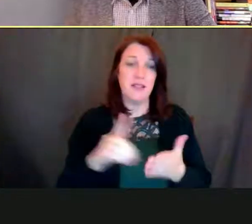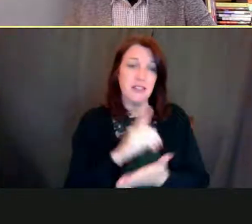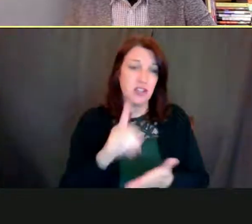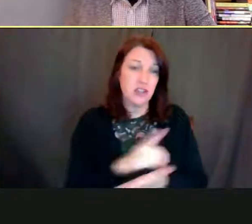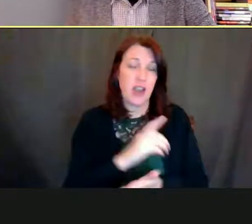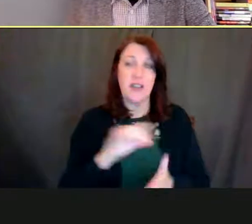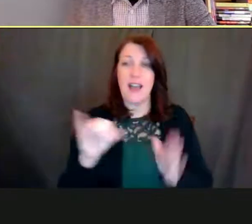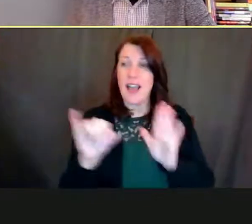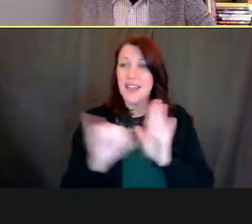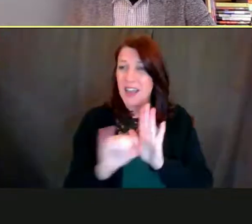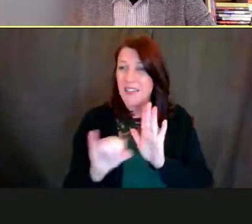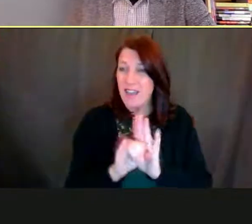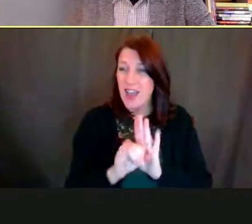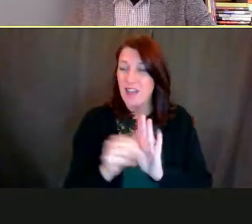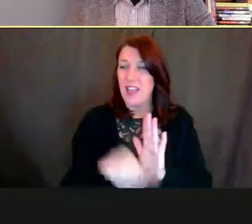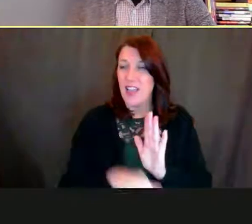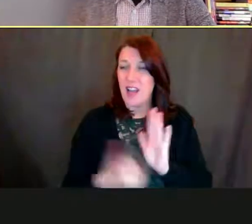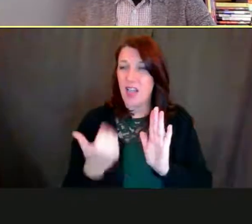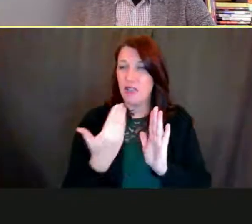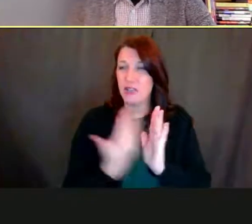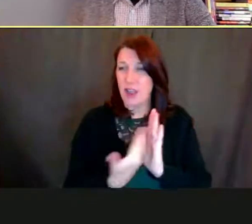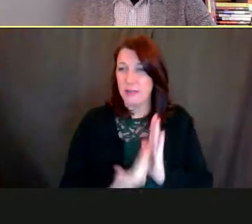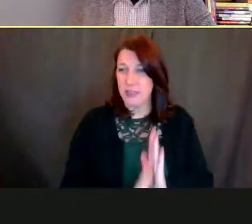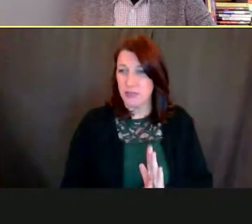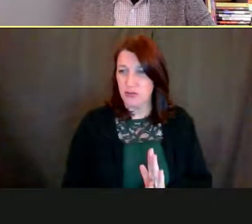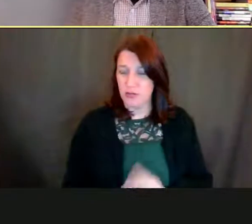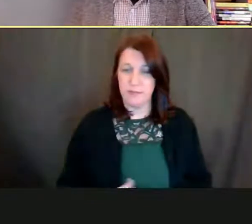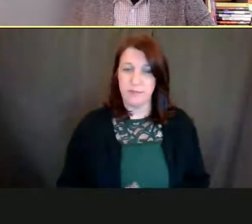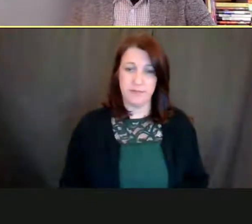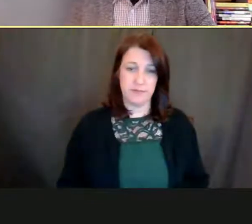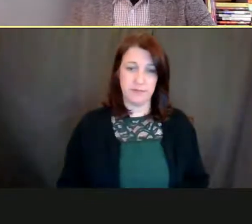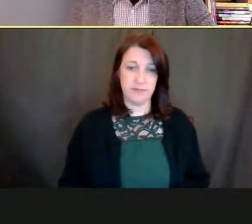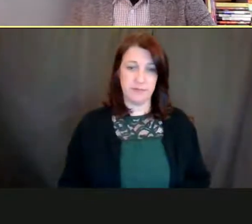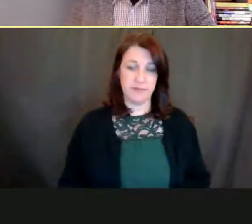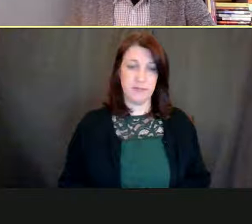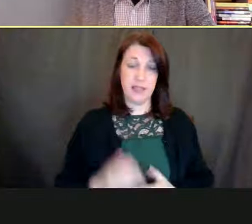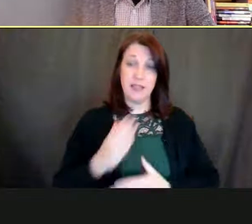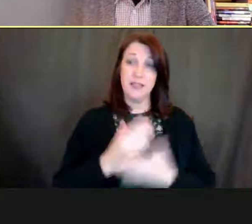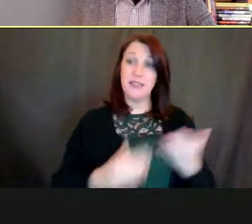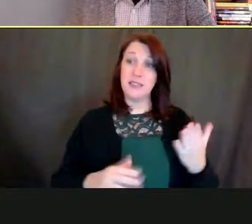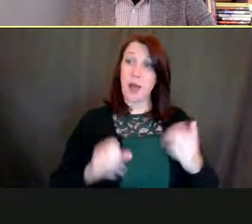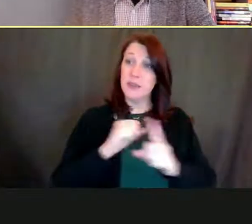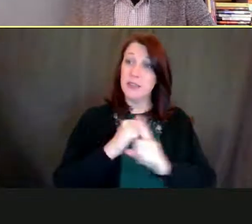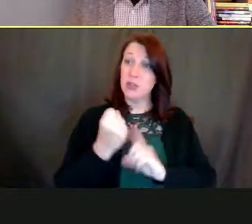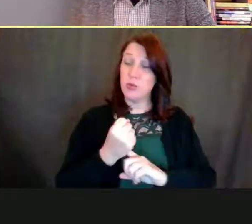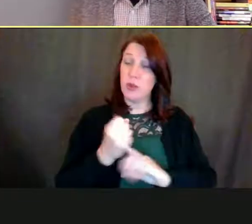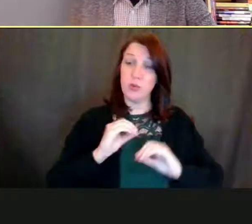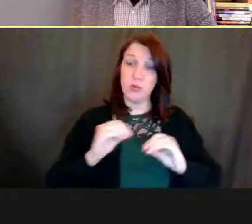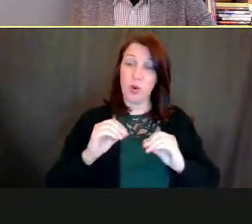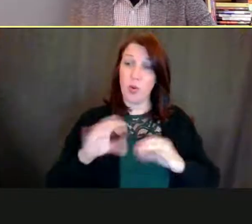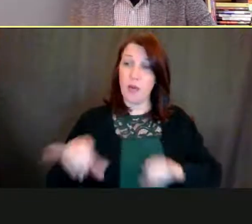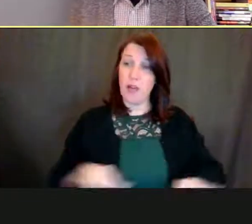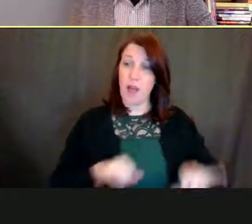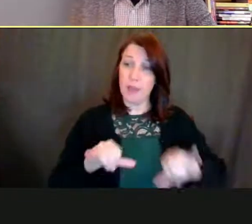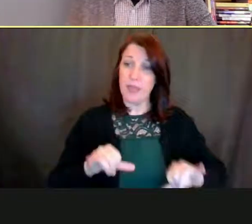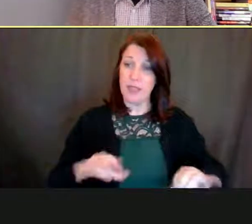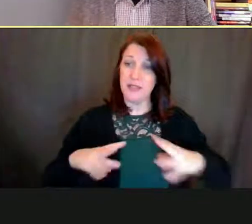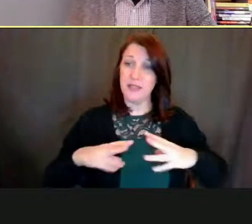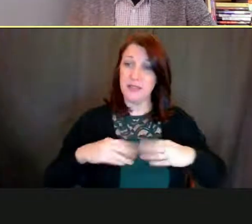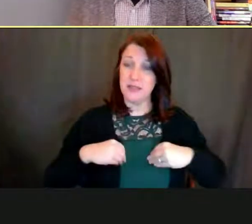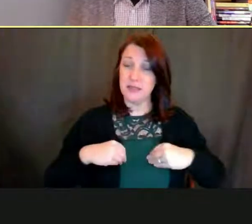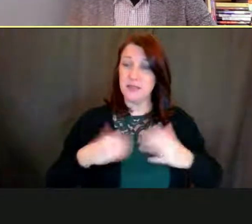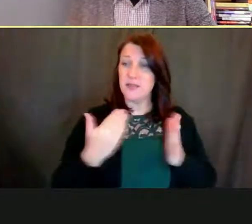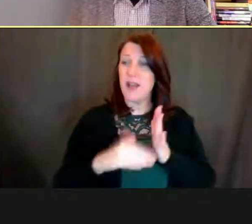identifiers, and other data documentation. In some cases, there may be no commonly accepted standards for the scientific field